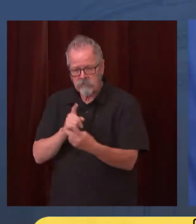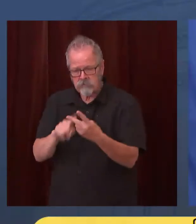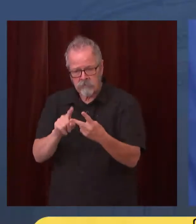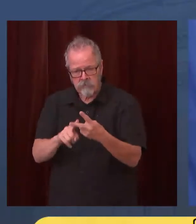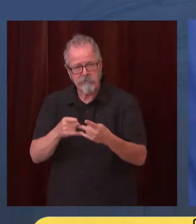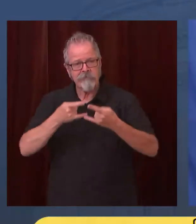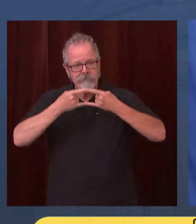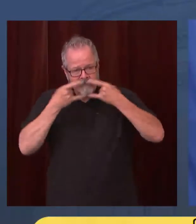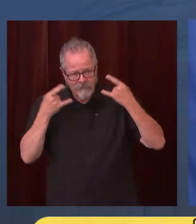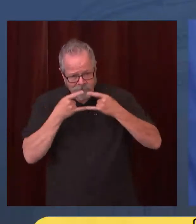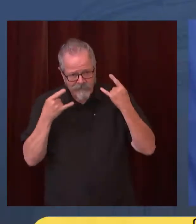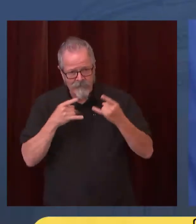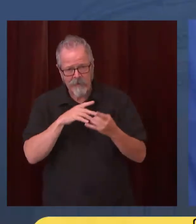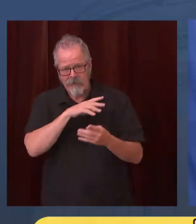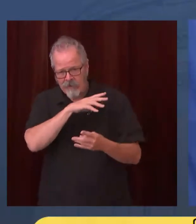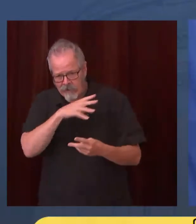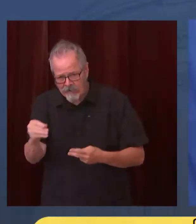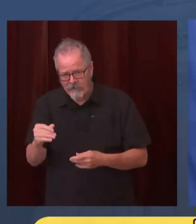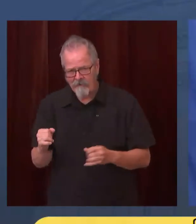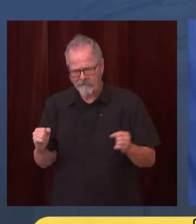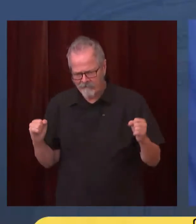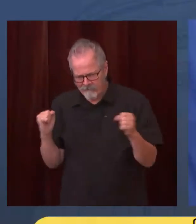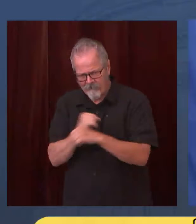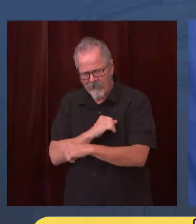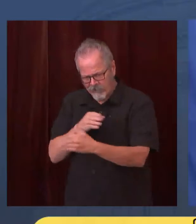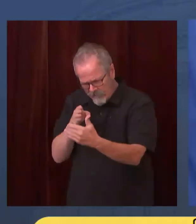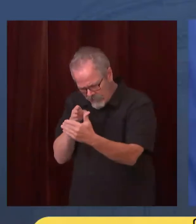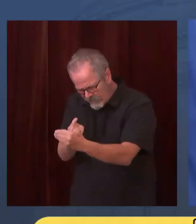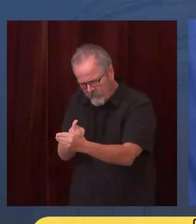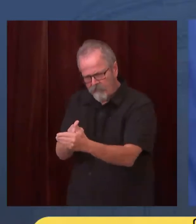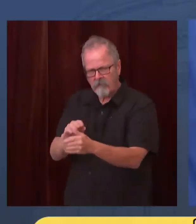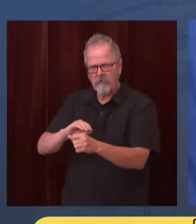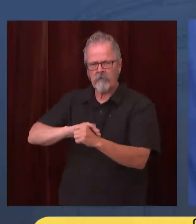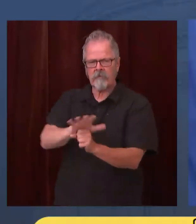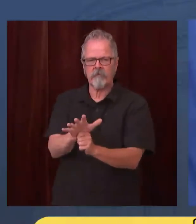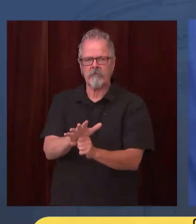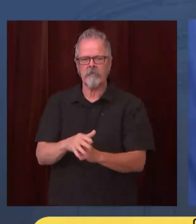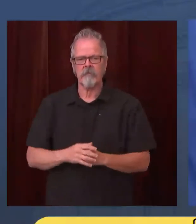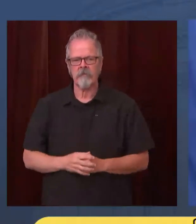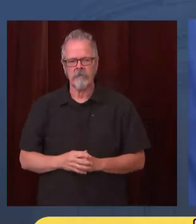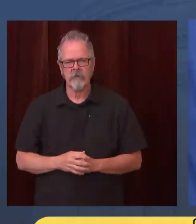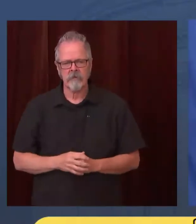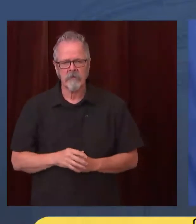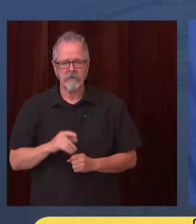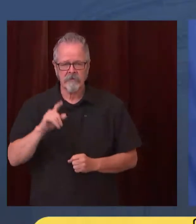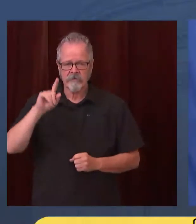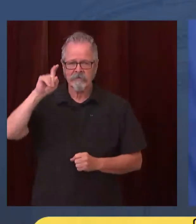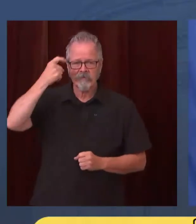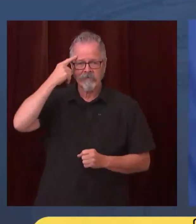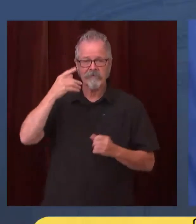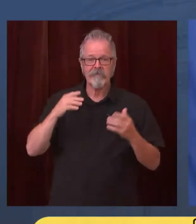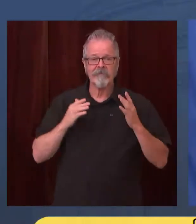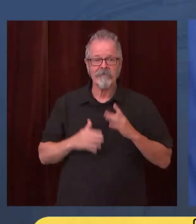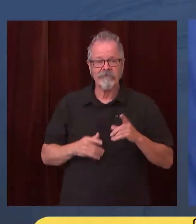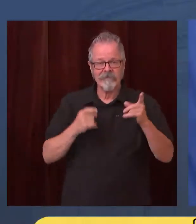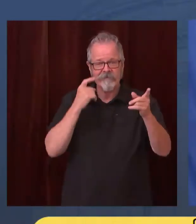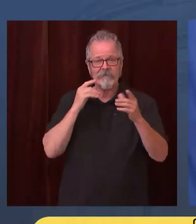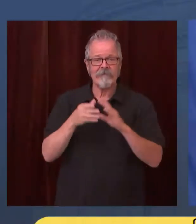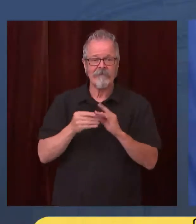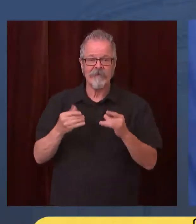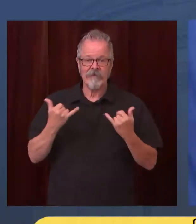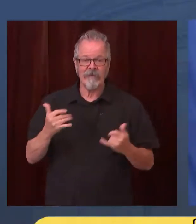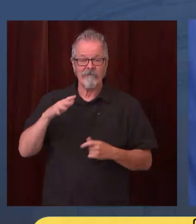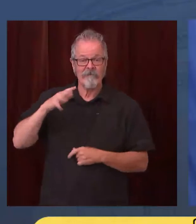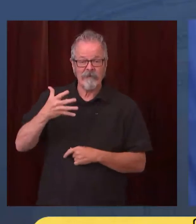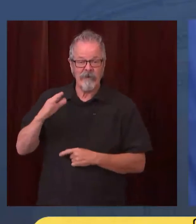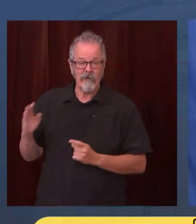of fighting this pandemic. We are, as the governor said, in our fifth wave, and as you know, and as the governor